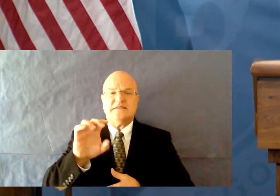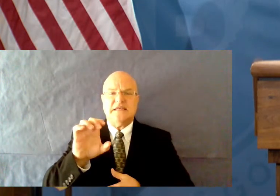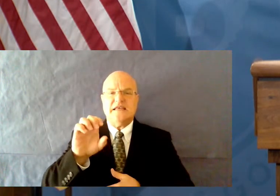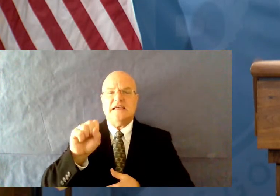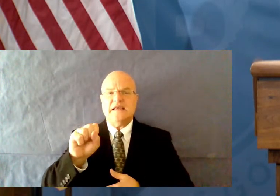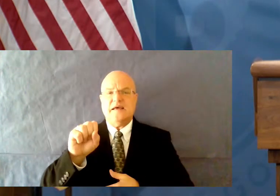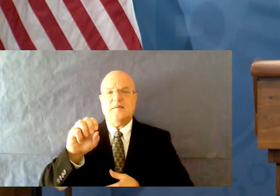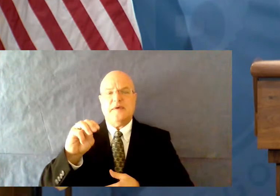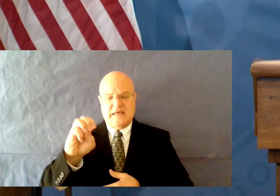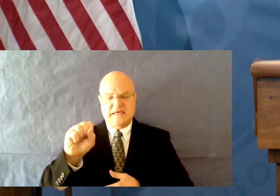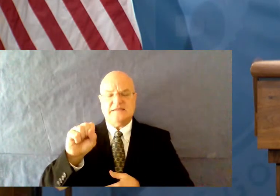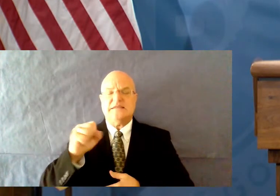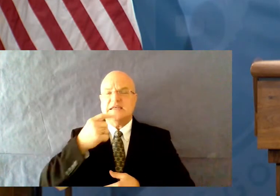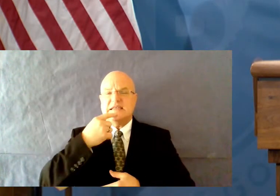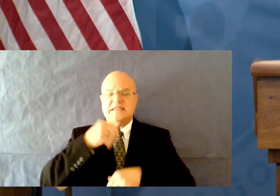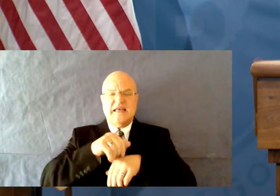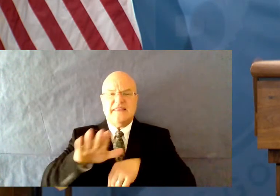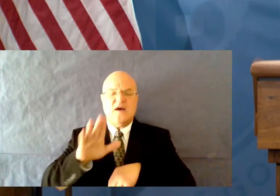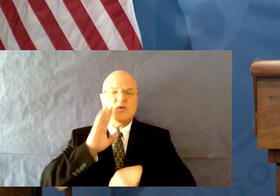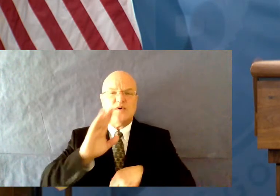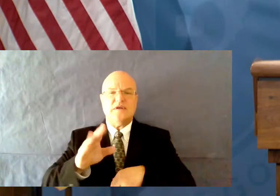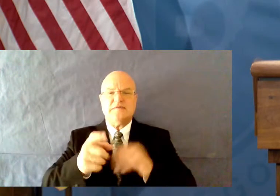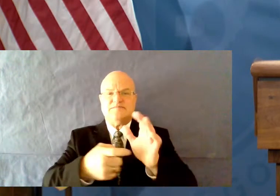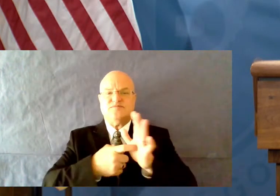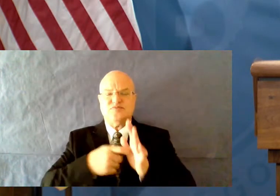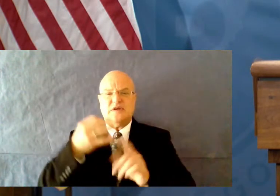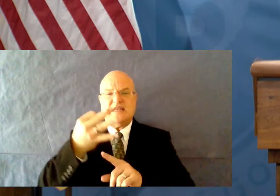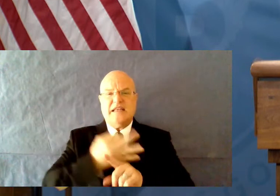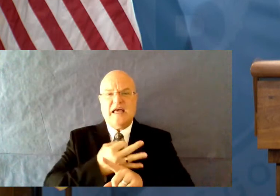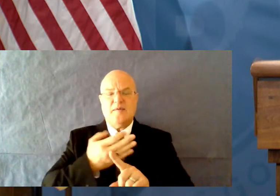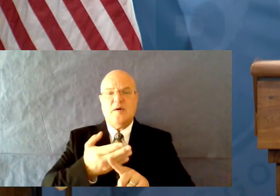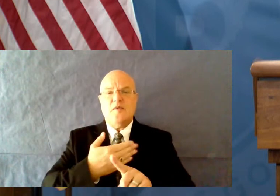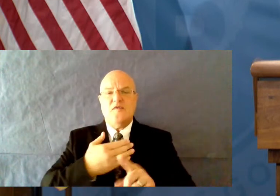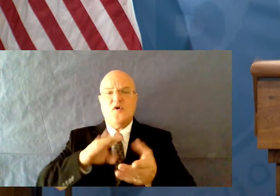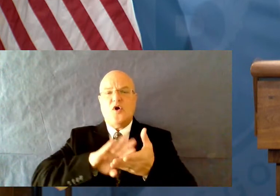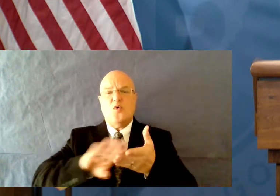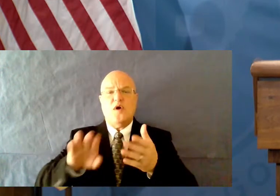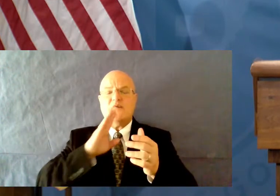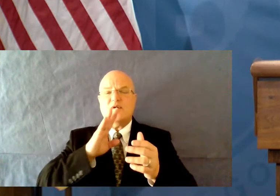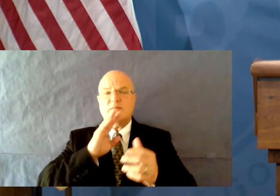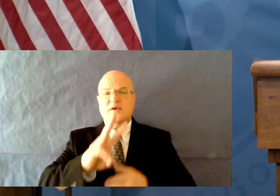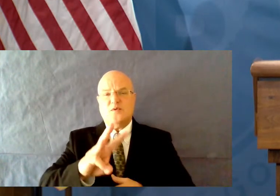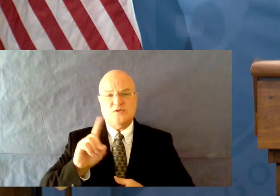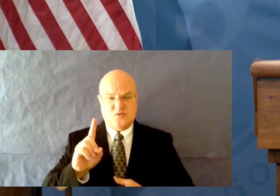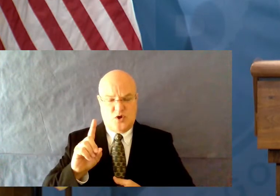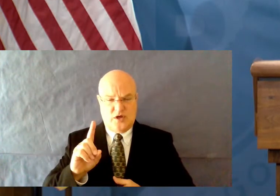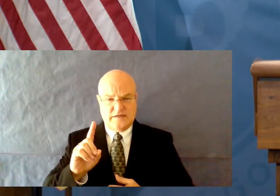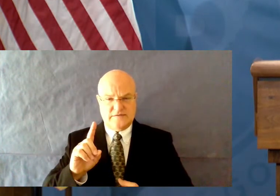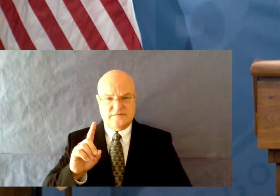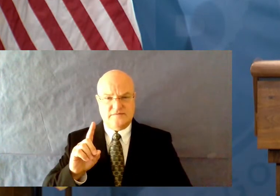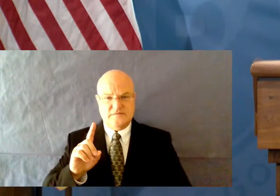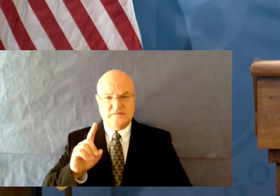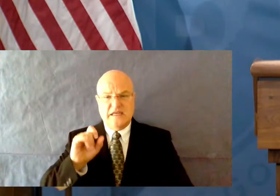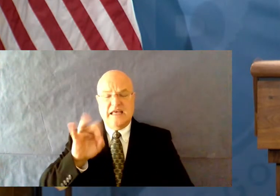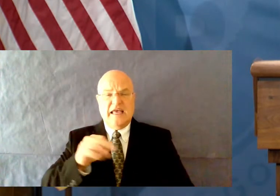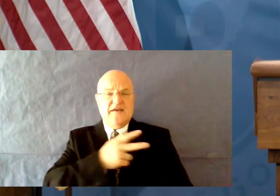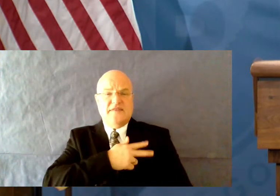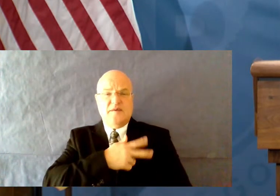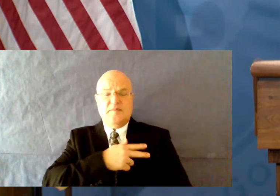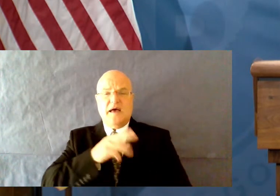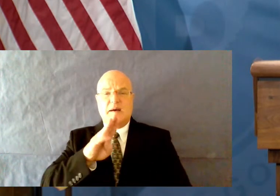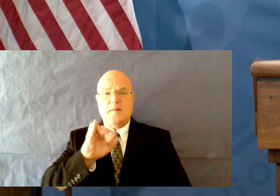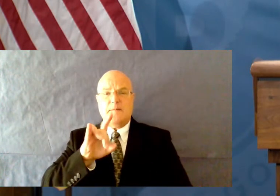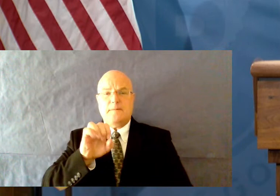Verma sent that would impose a 9-month period before a waiver can be withdrawn. If the Biden administration attempts